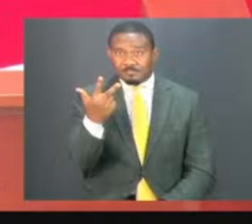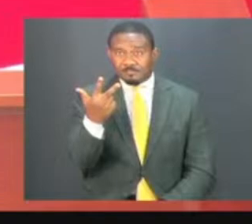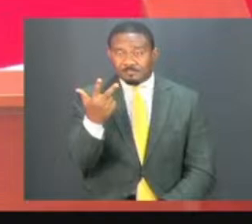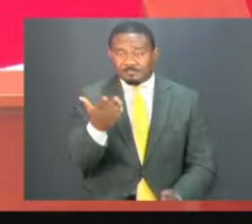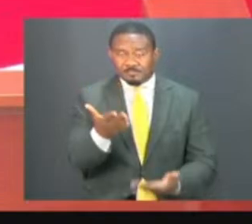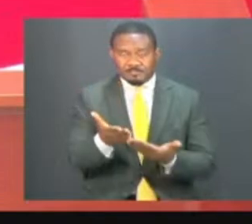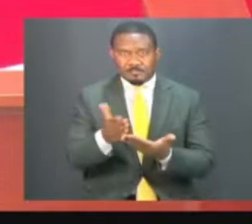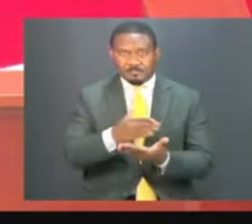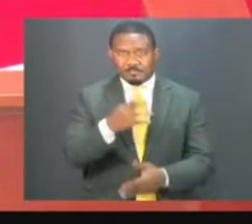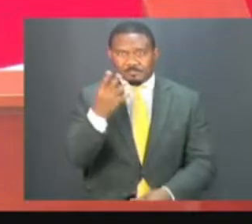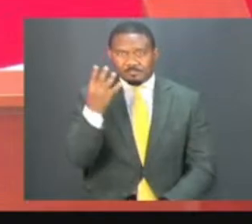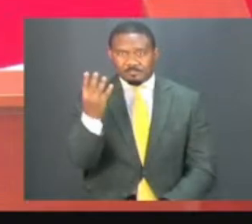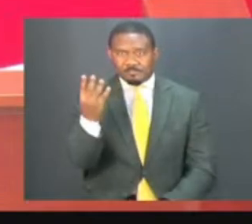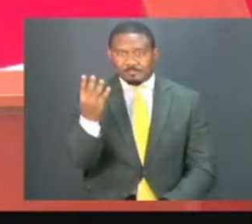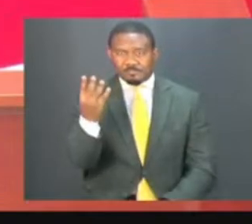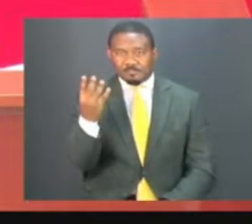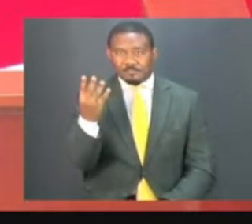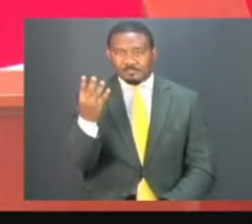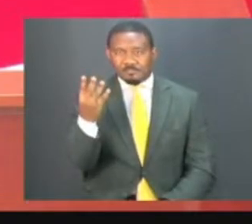Page 4.